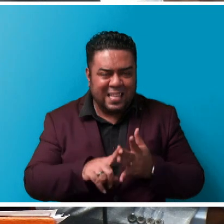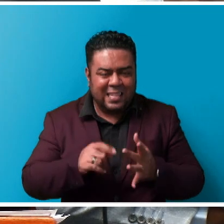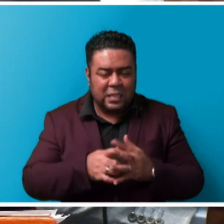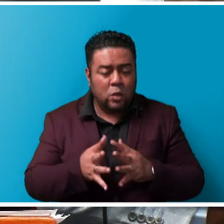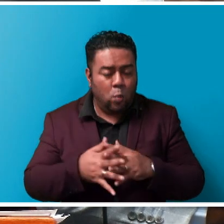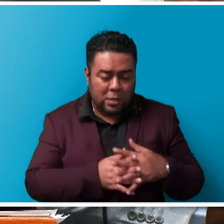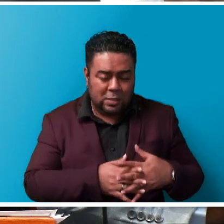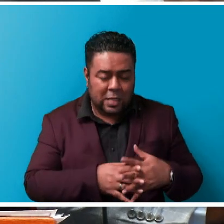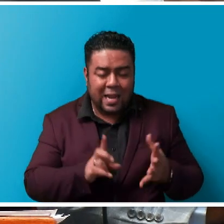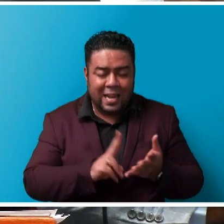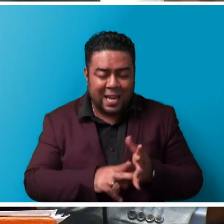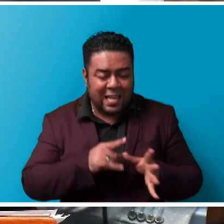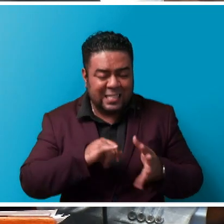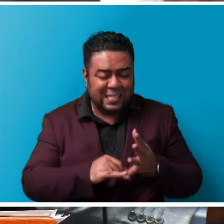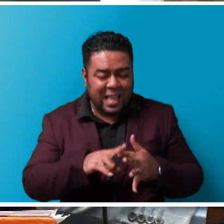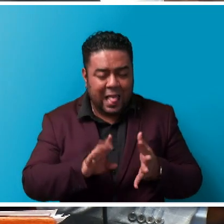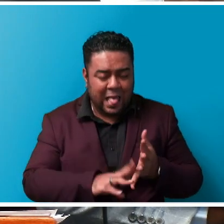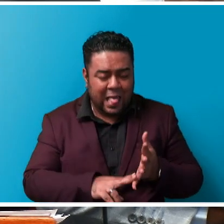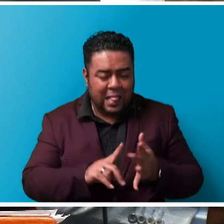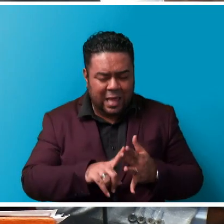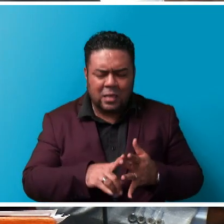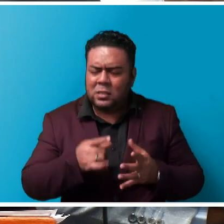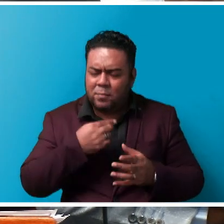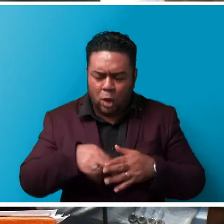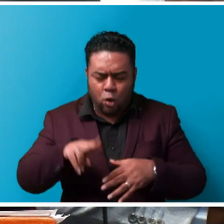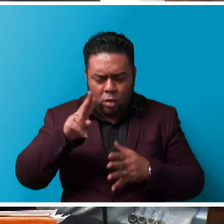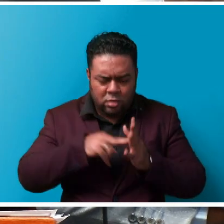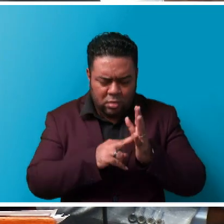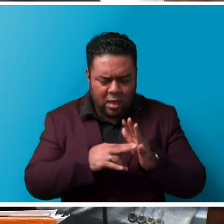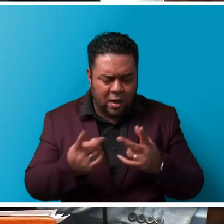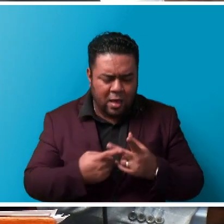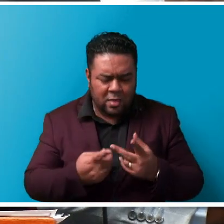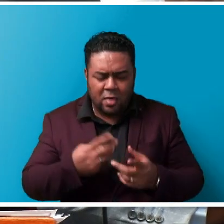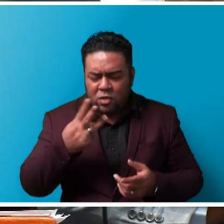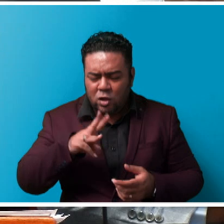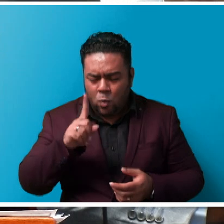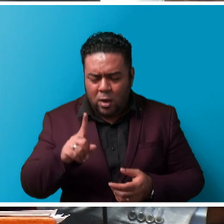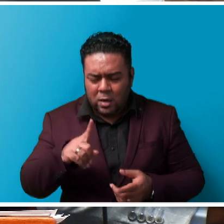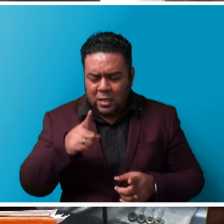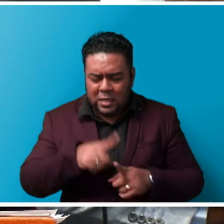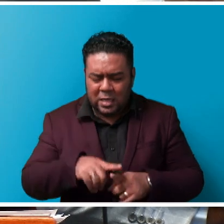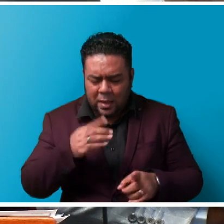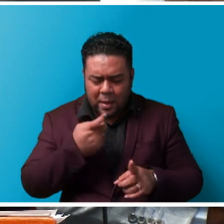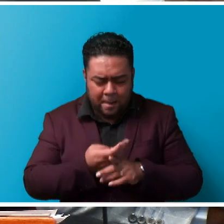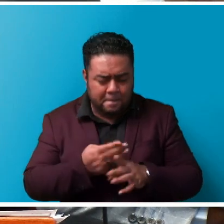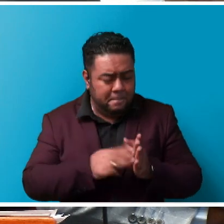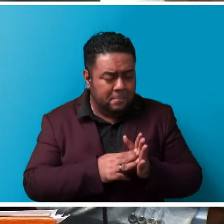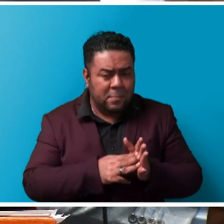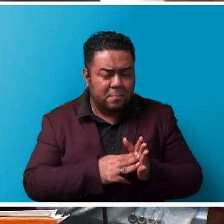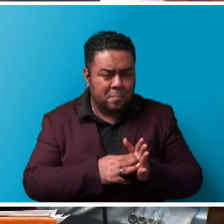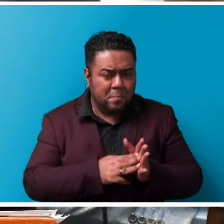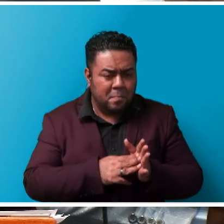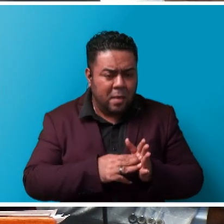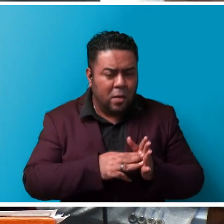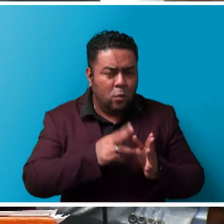upgrade, Lea Road upgrade in Northern Division, 31 kilometers Wanombala Road upgrades,